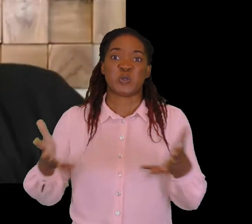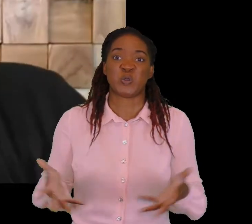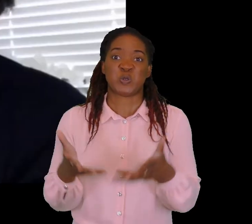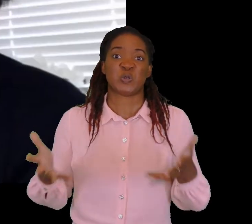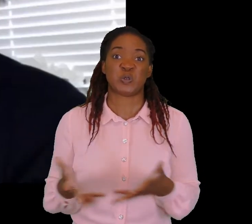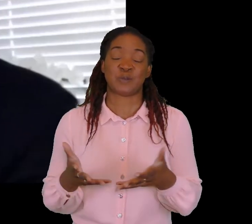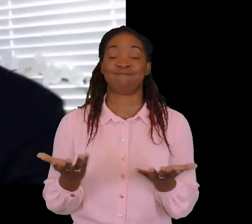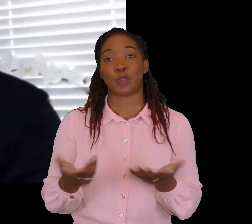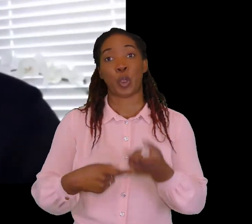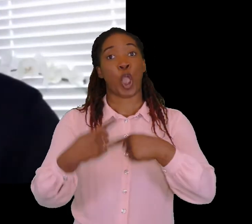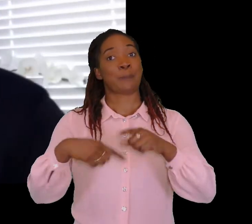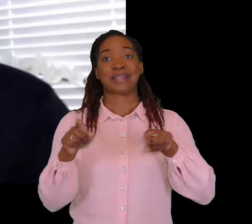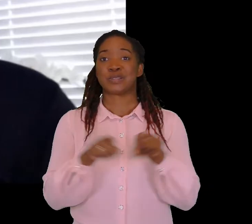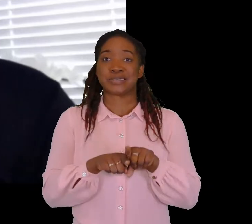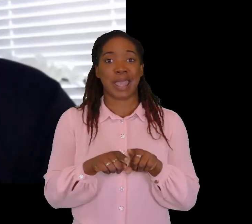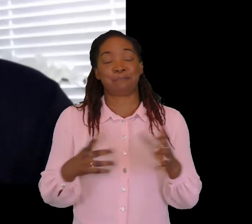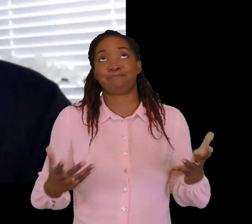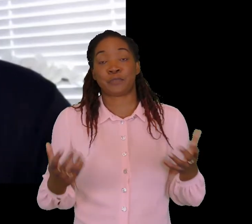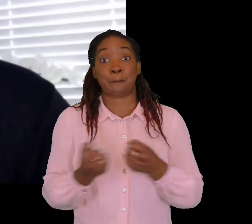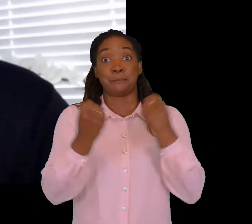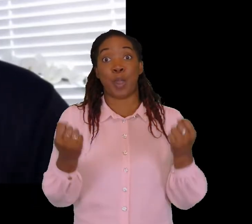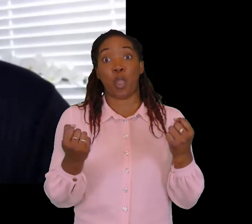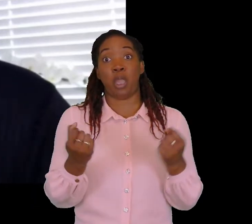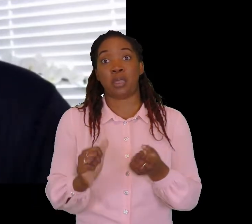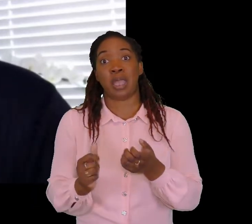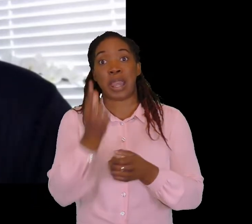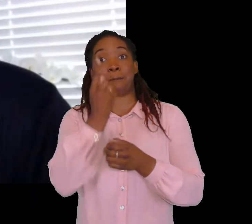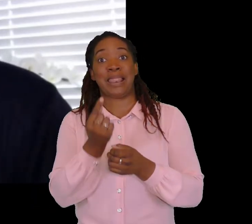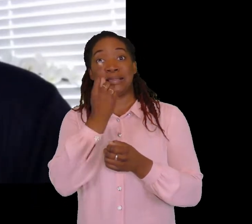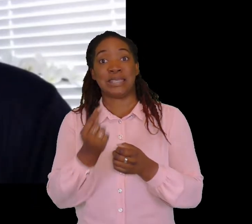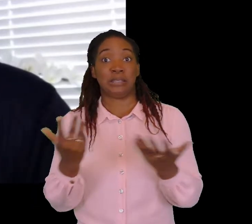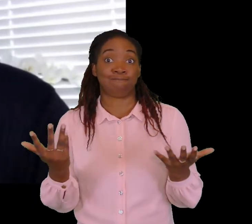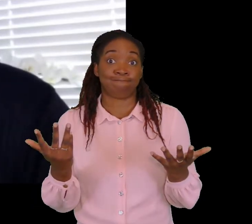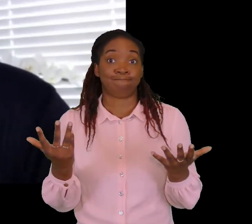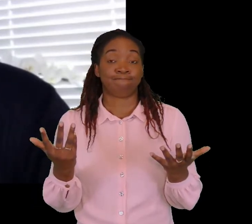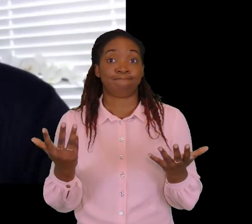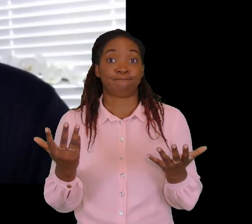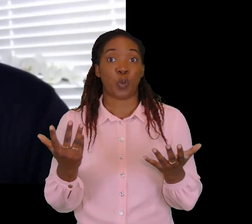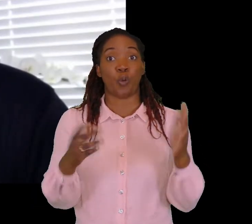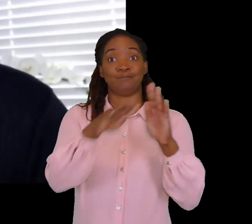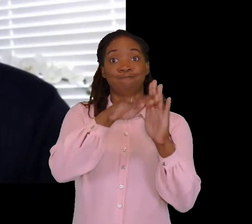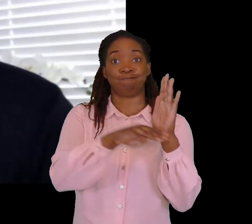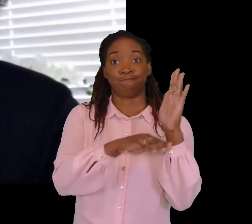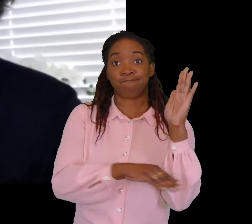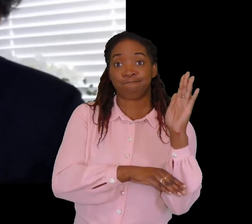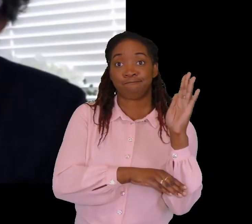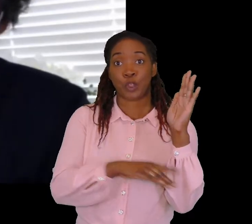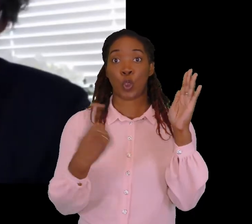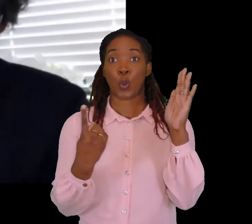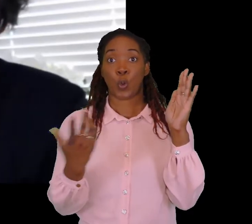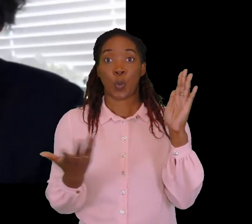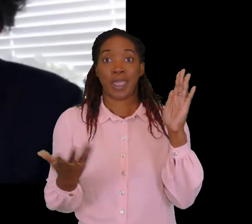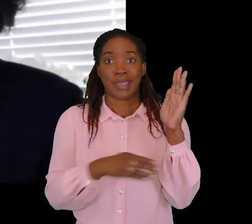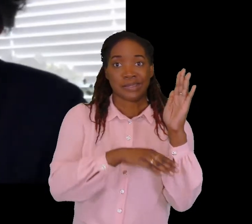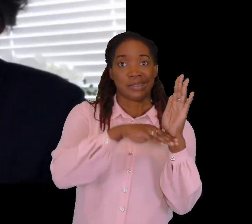old in terms of how our abilities of contestations were then stabilized